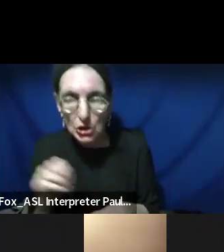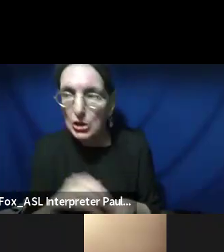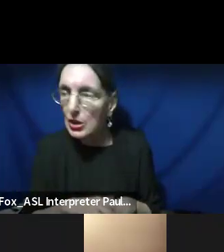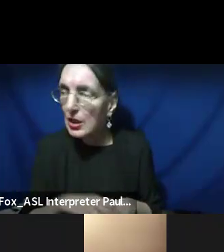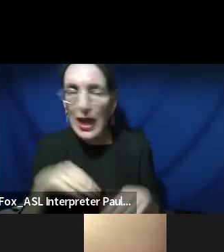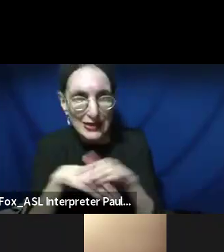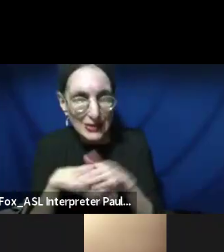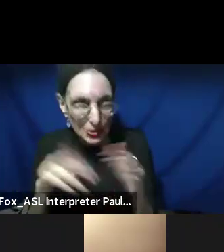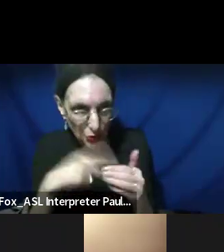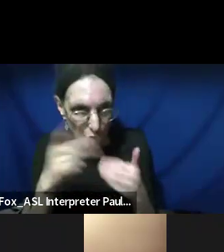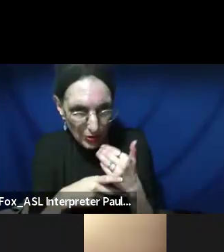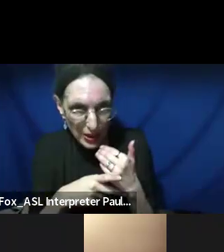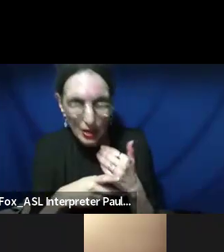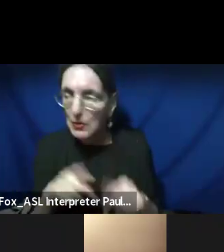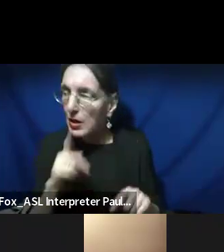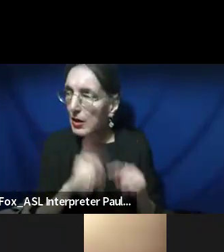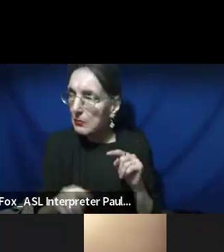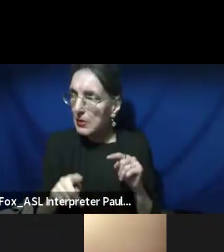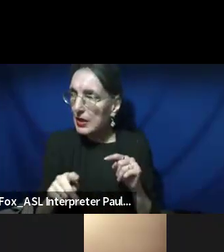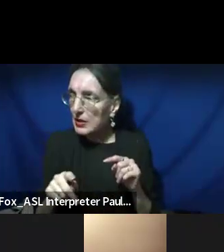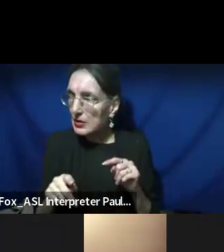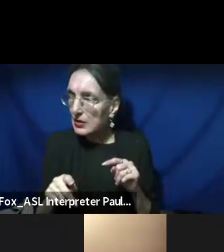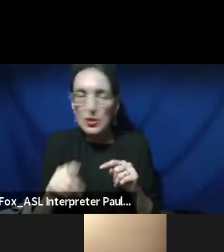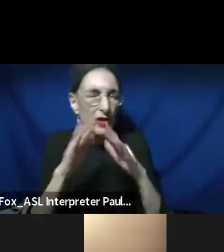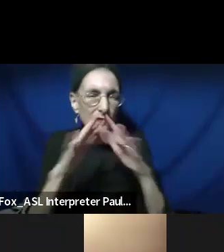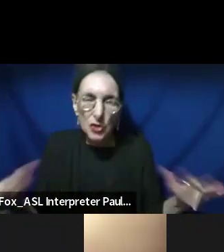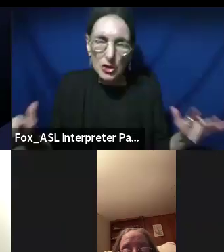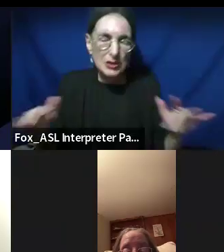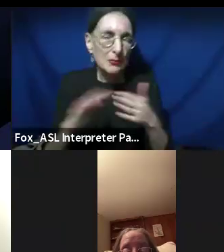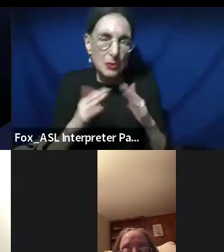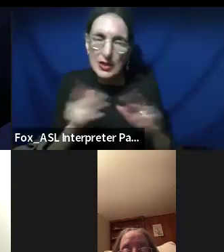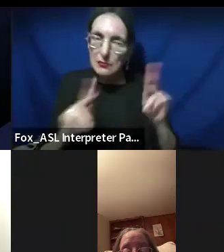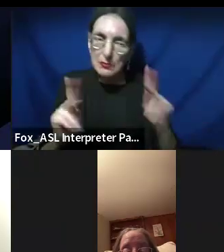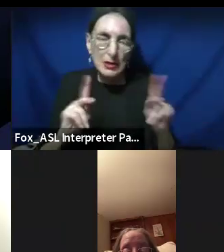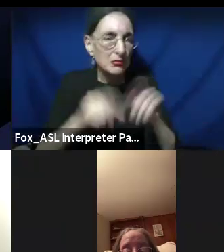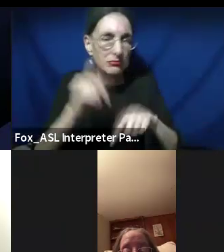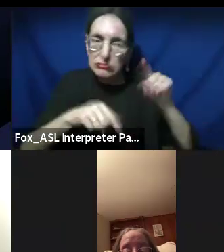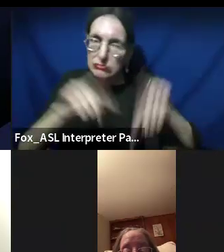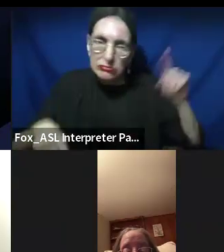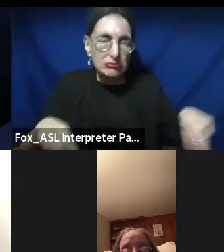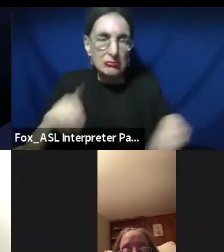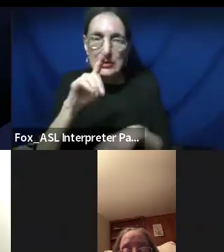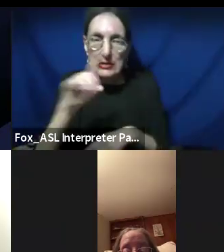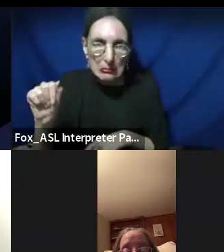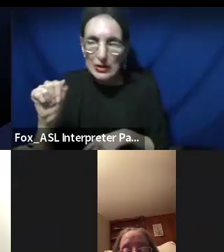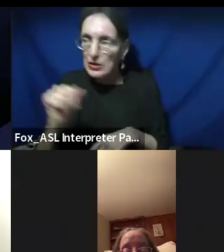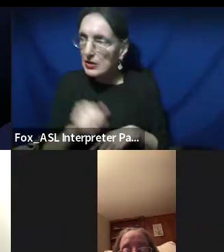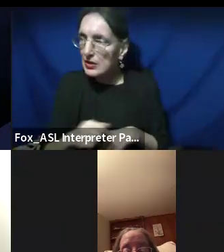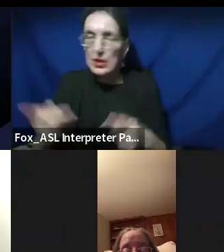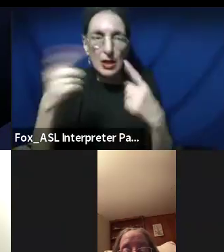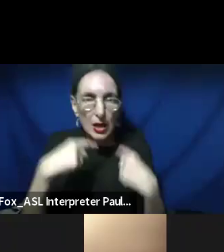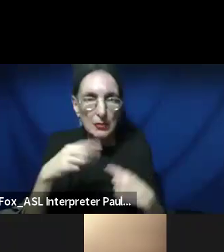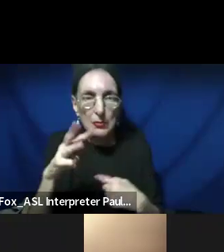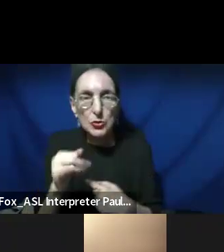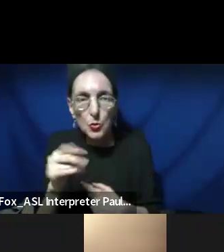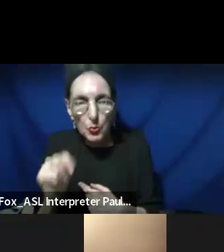But given that such a diverse community of people with different disabilities come to Waypoint and the